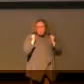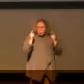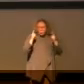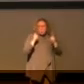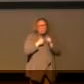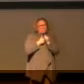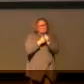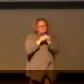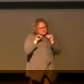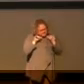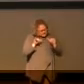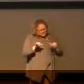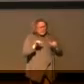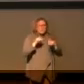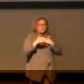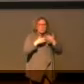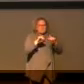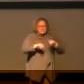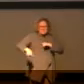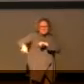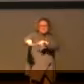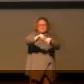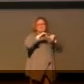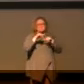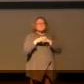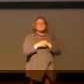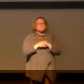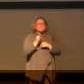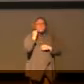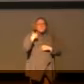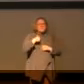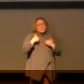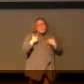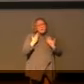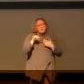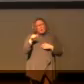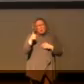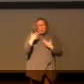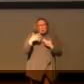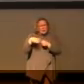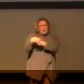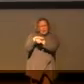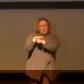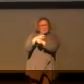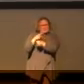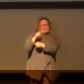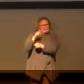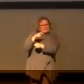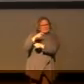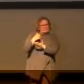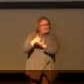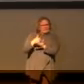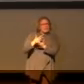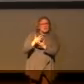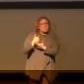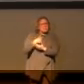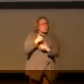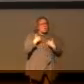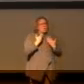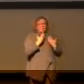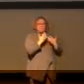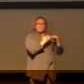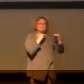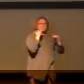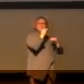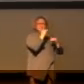process. When we have areas that are in critical need, they just need to ask. We do have some excess of staff on some days,